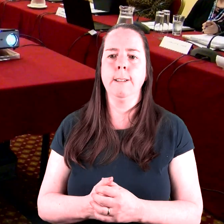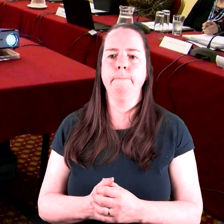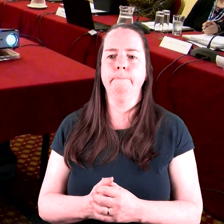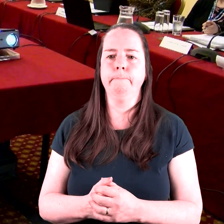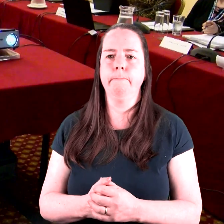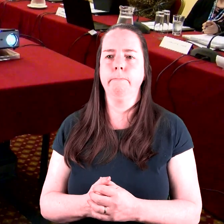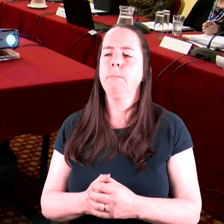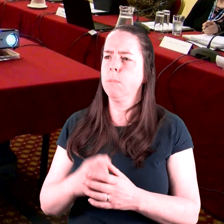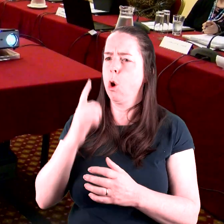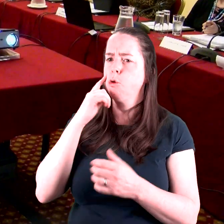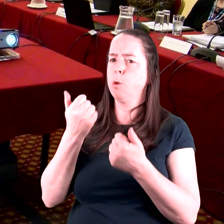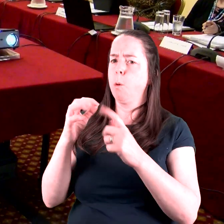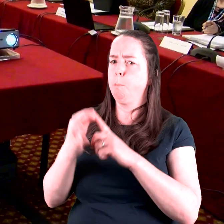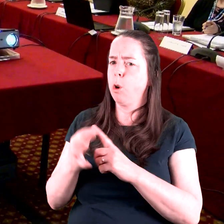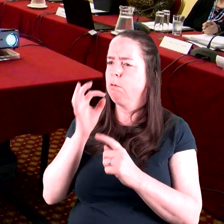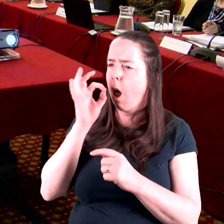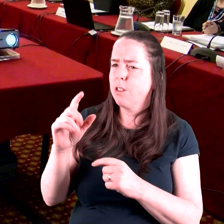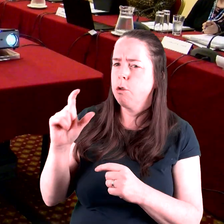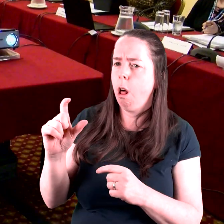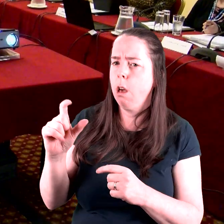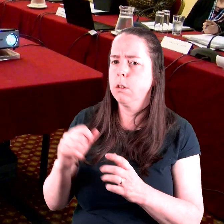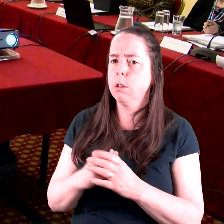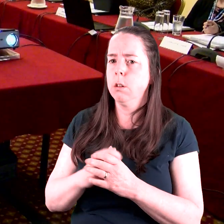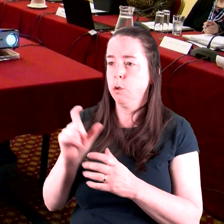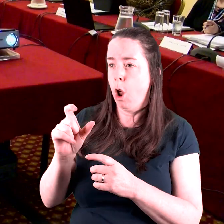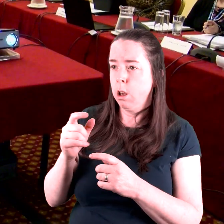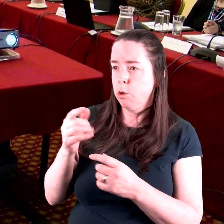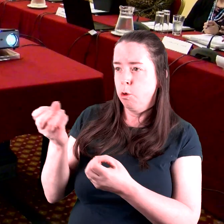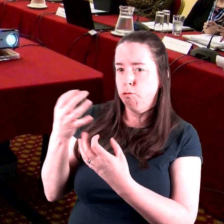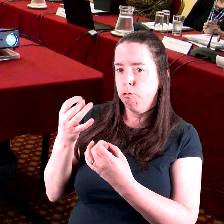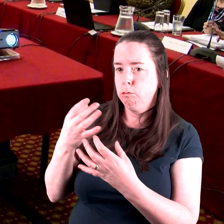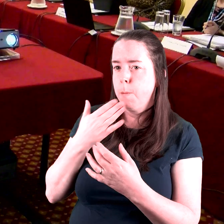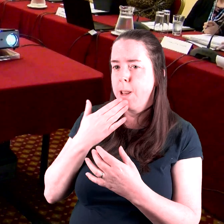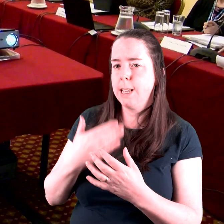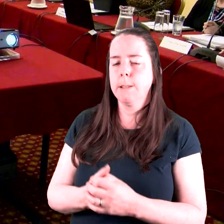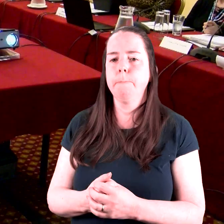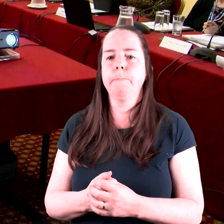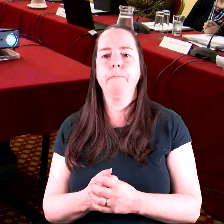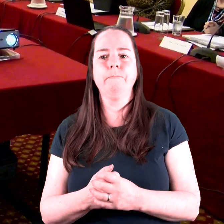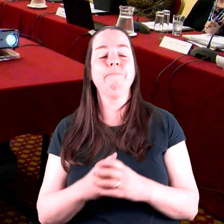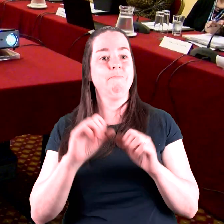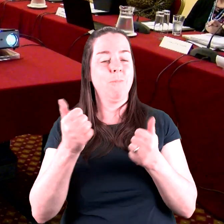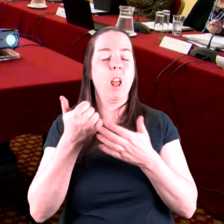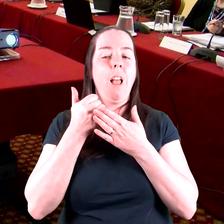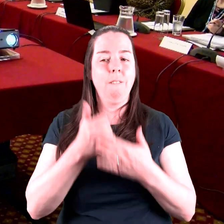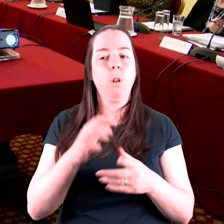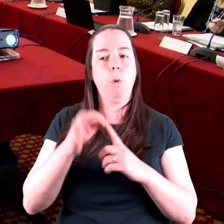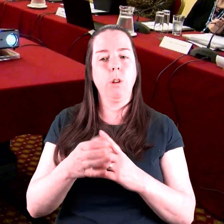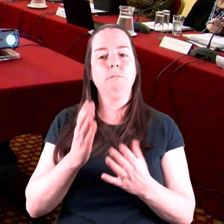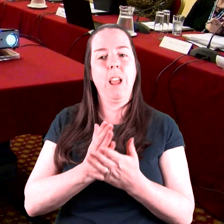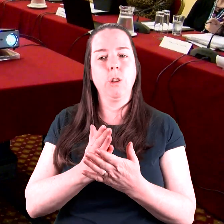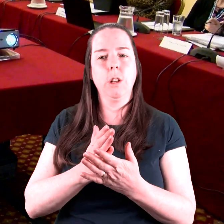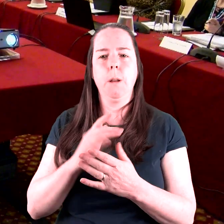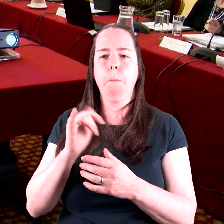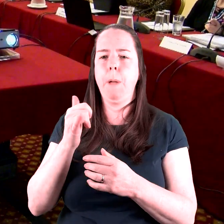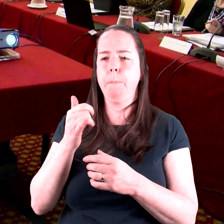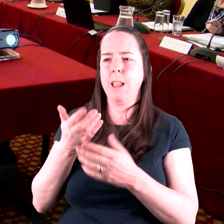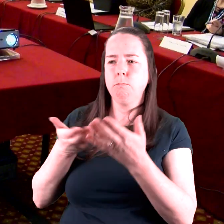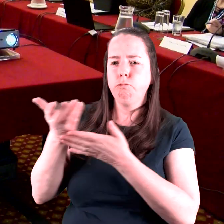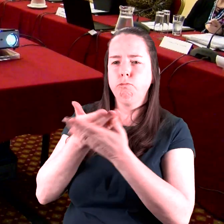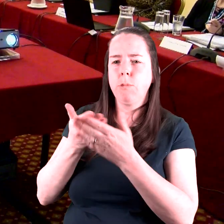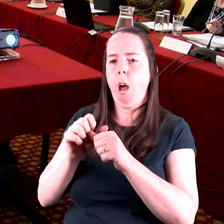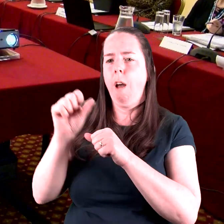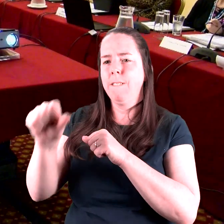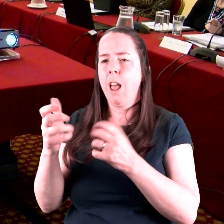So I think that's a really good point. Can I actually ask Charlotte? Charlotte, could you come back on that? Yeah, really, really helpful point, actually. Maybe